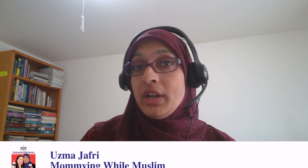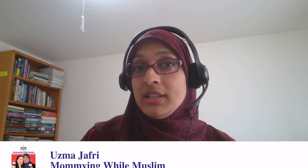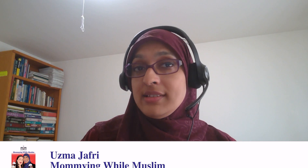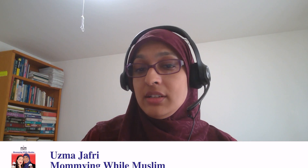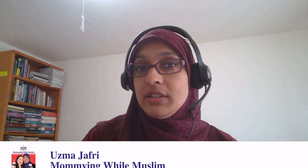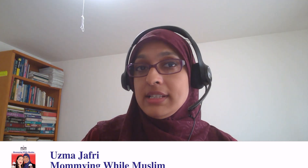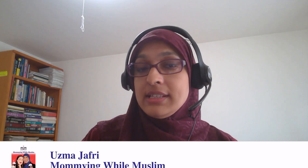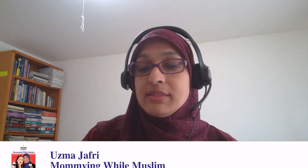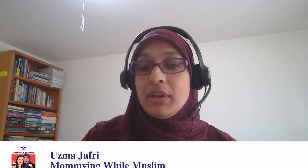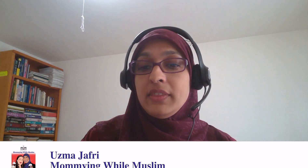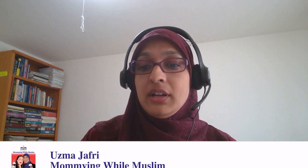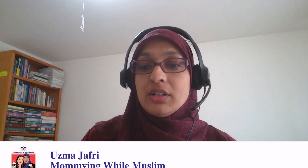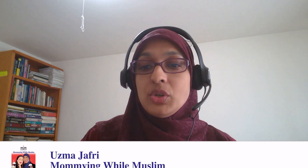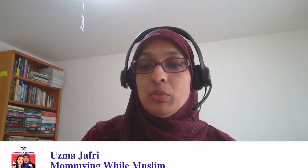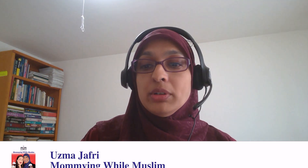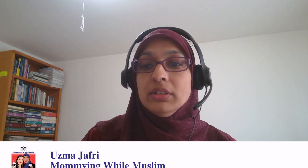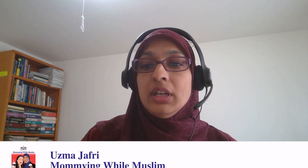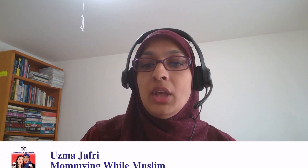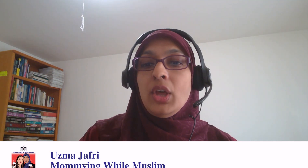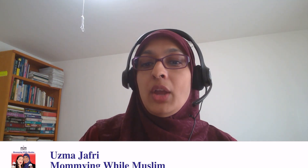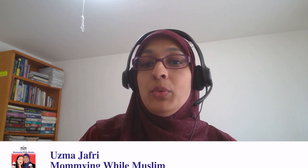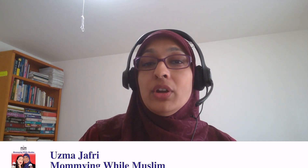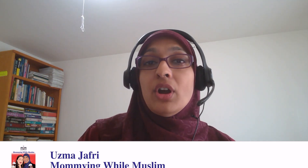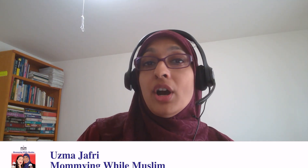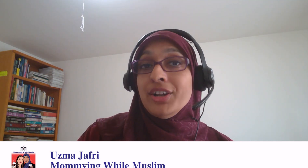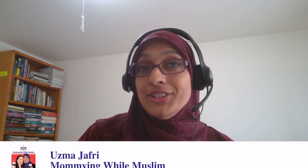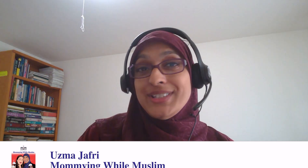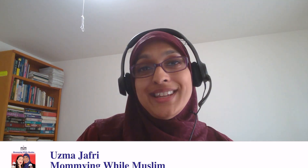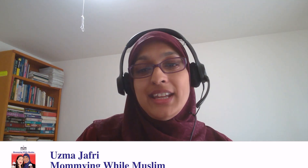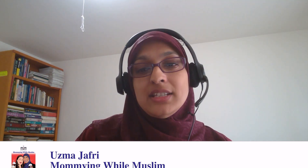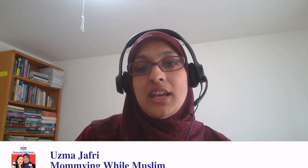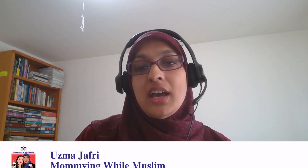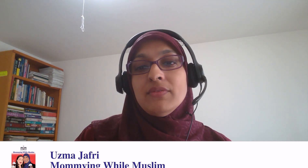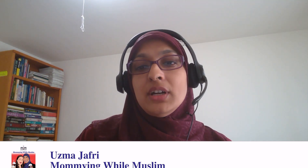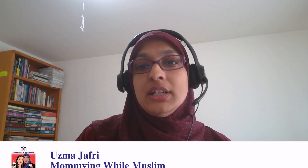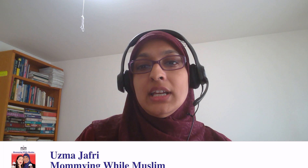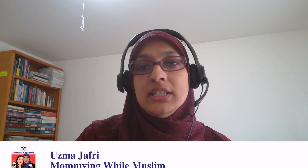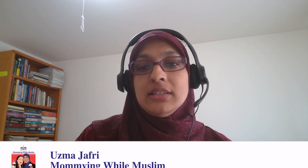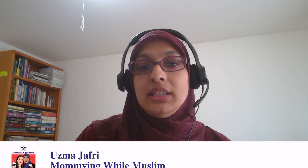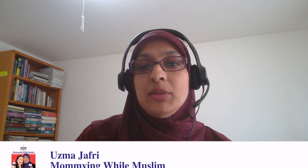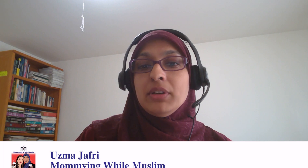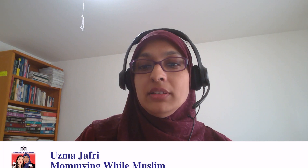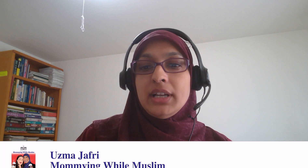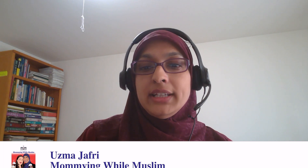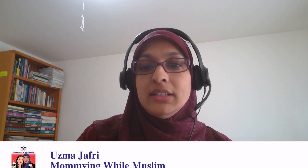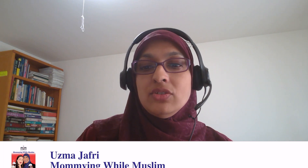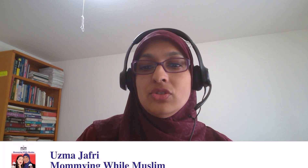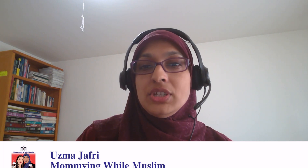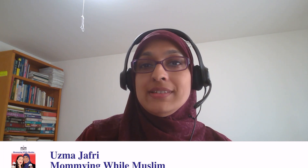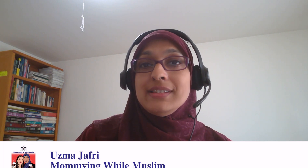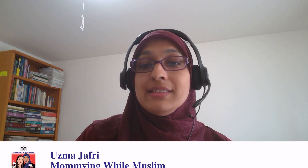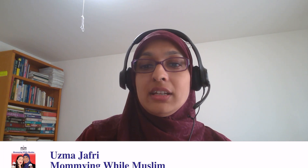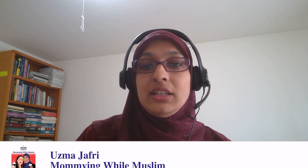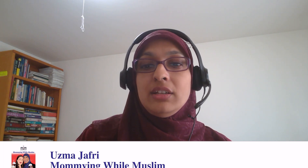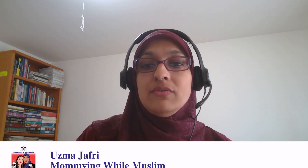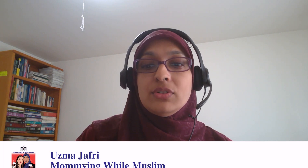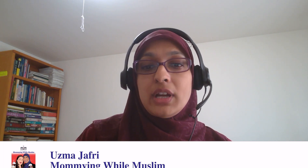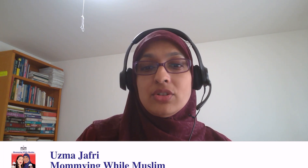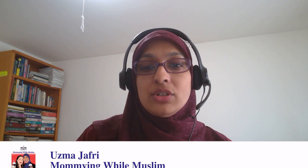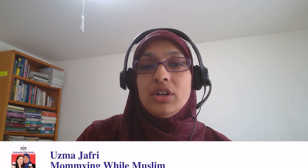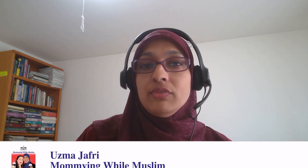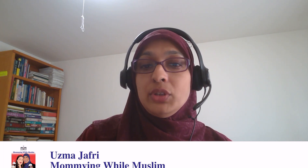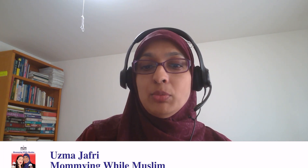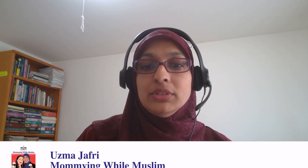Awareness Series this month in October, and we are honored today to have on Andaleeb Alayan. She is Executive